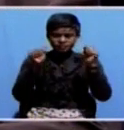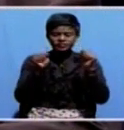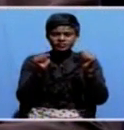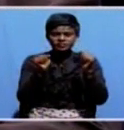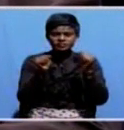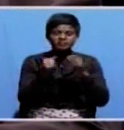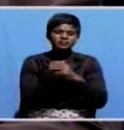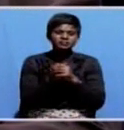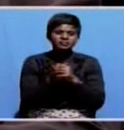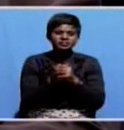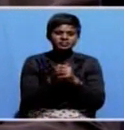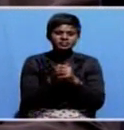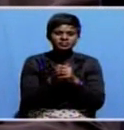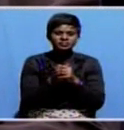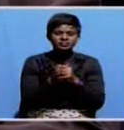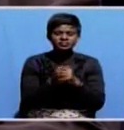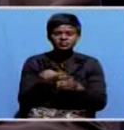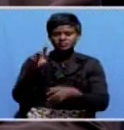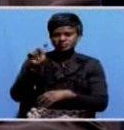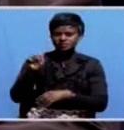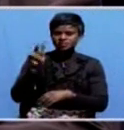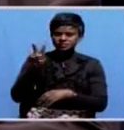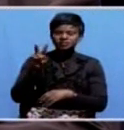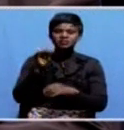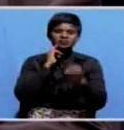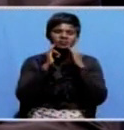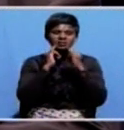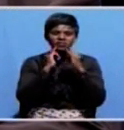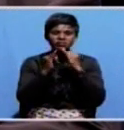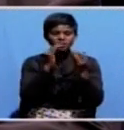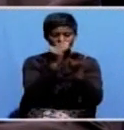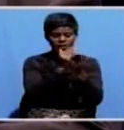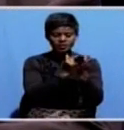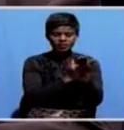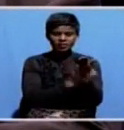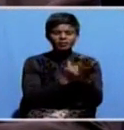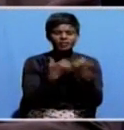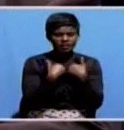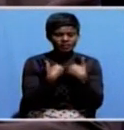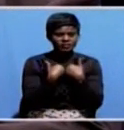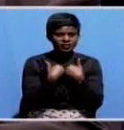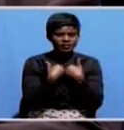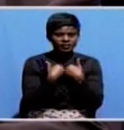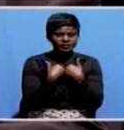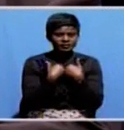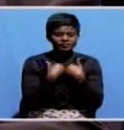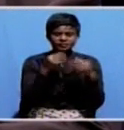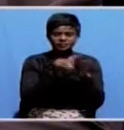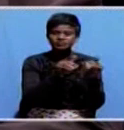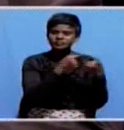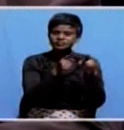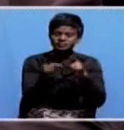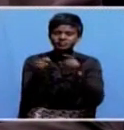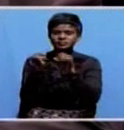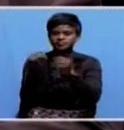we died. There are TV interviews lined up in various TV stations, also